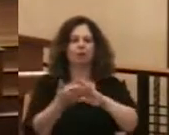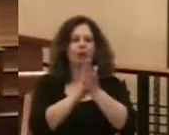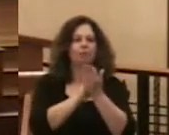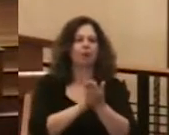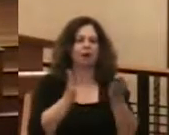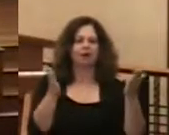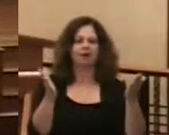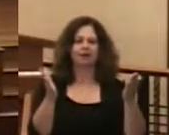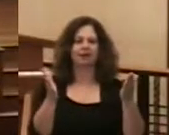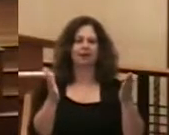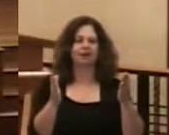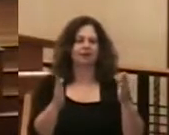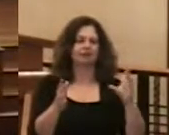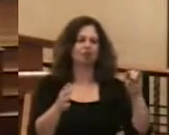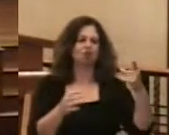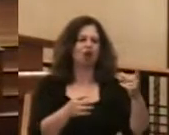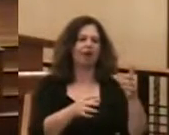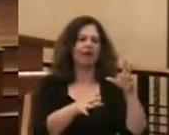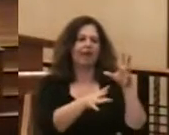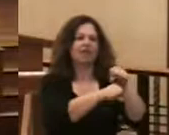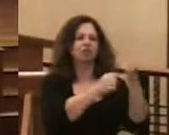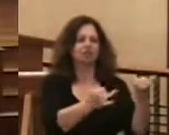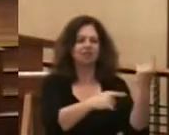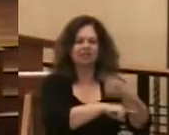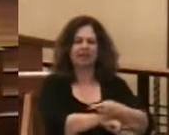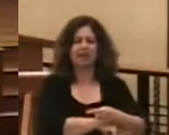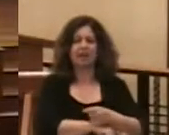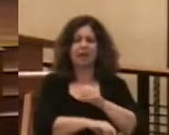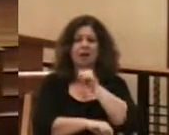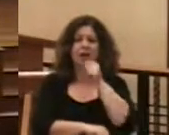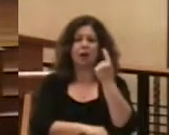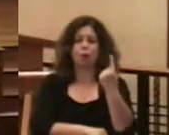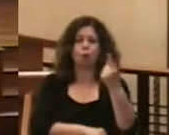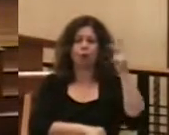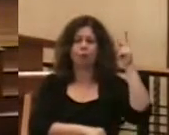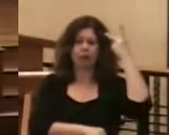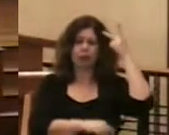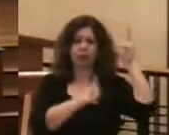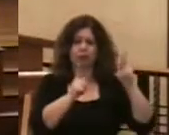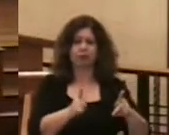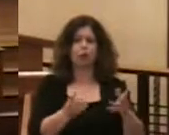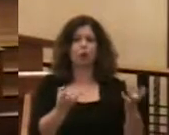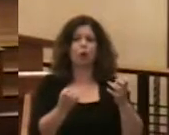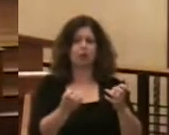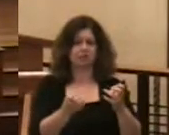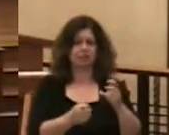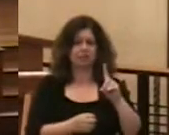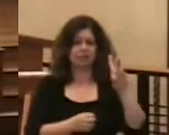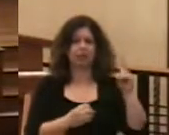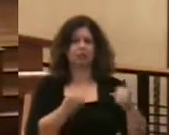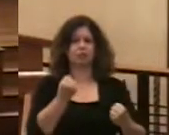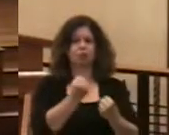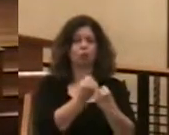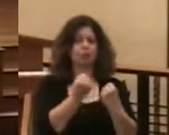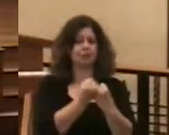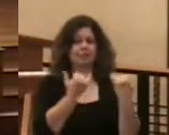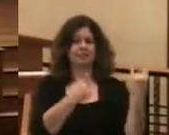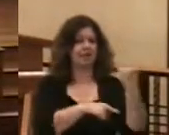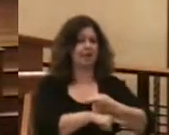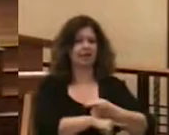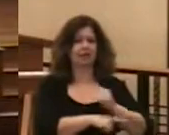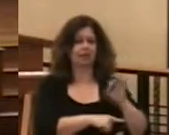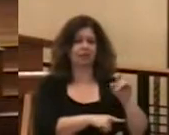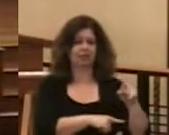mongrels. There is not one politician who would want David's support or his fiduciary